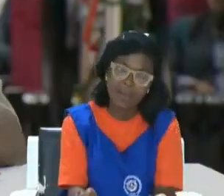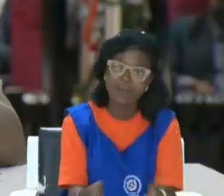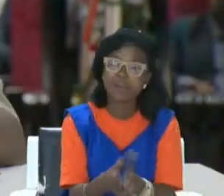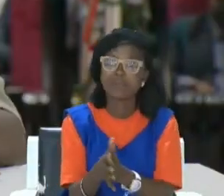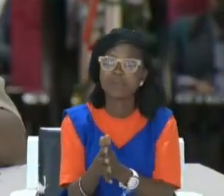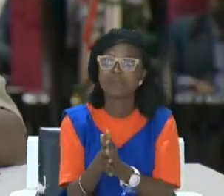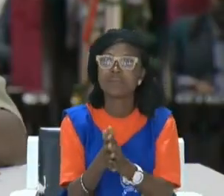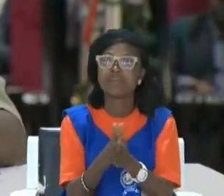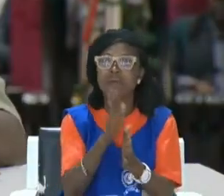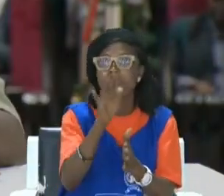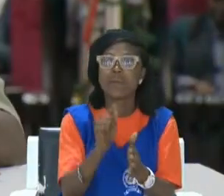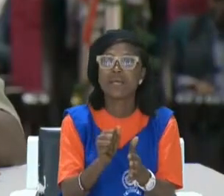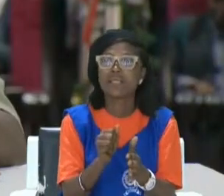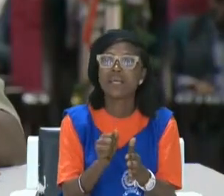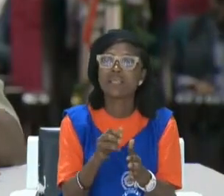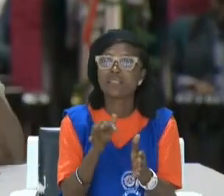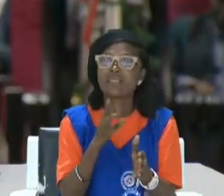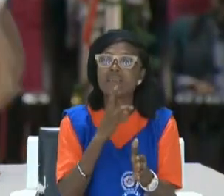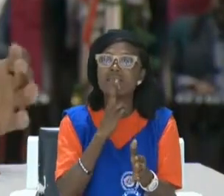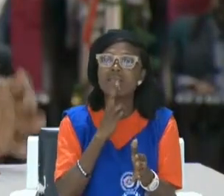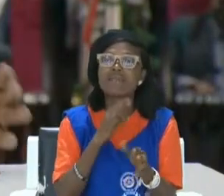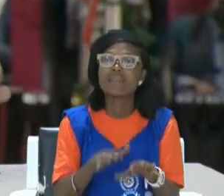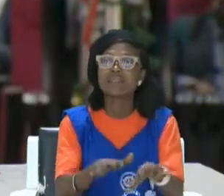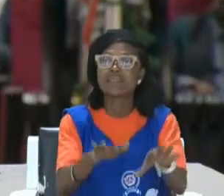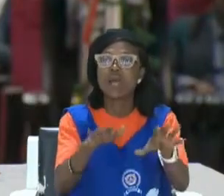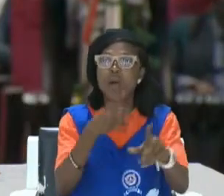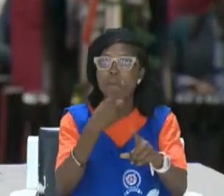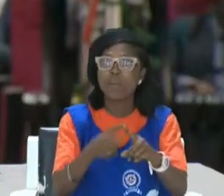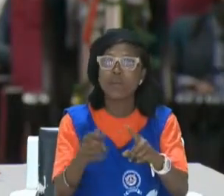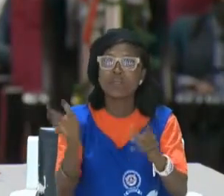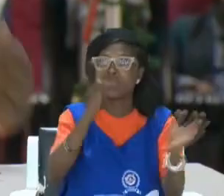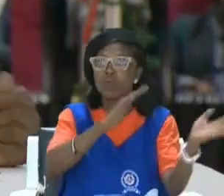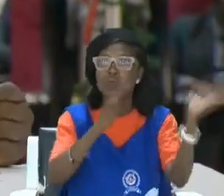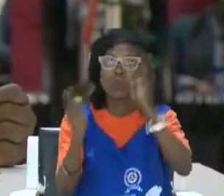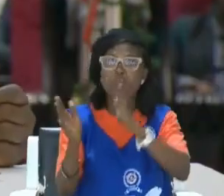by the Red Sea. But the wind blew.